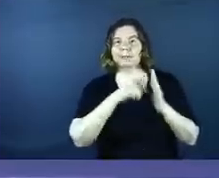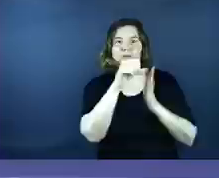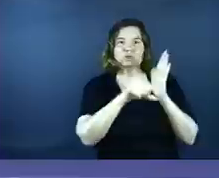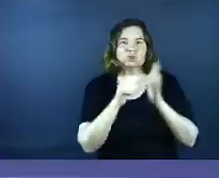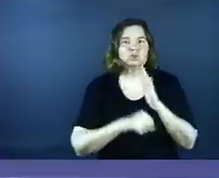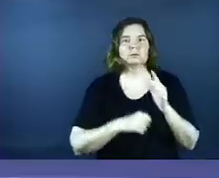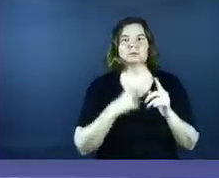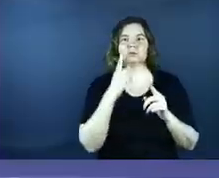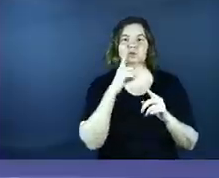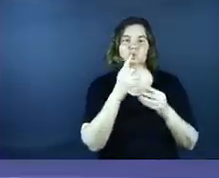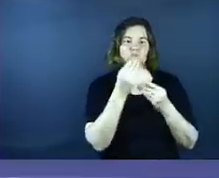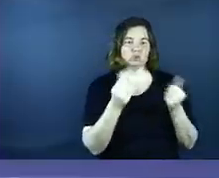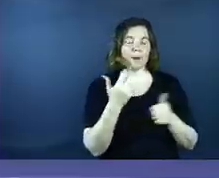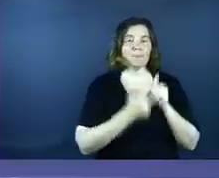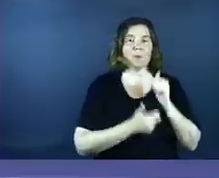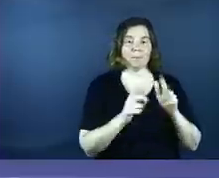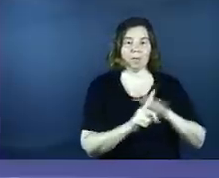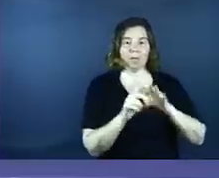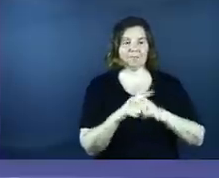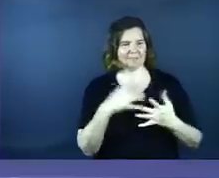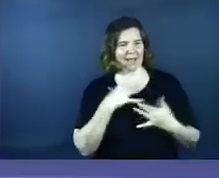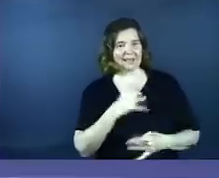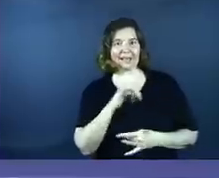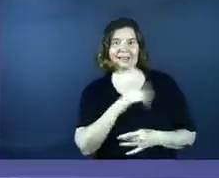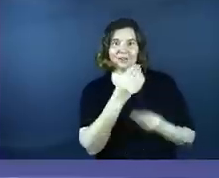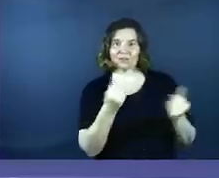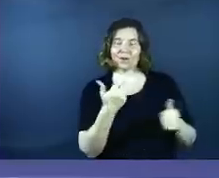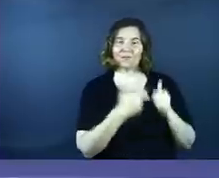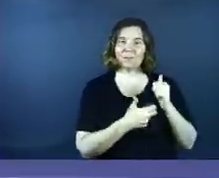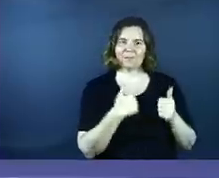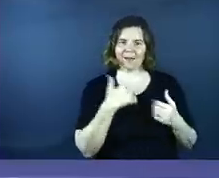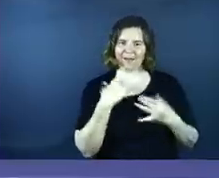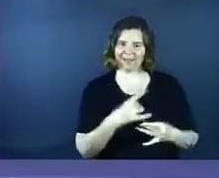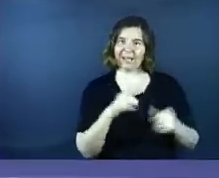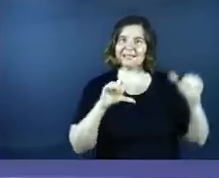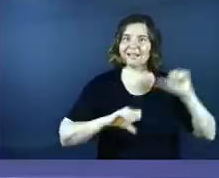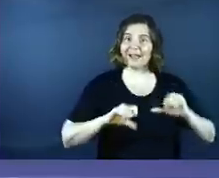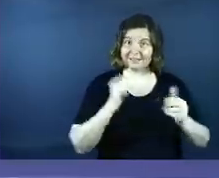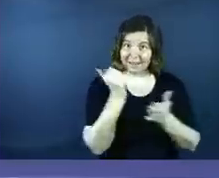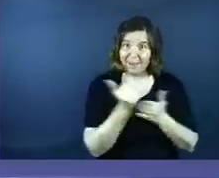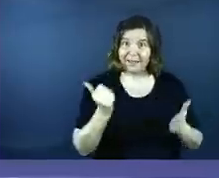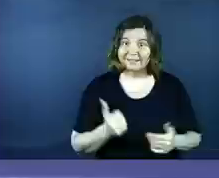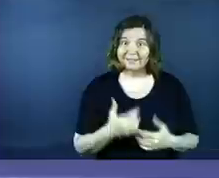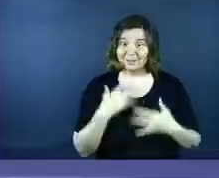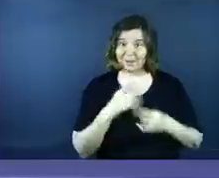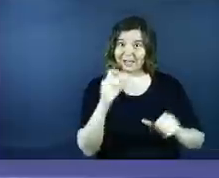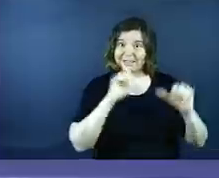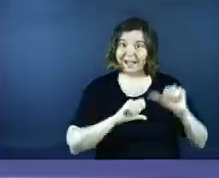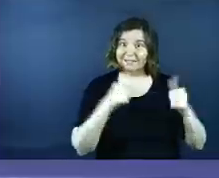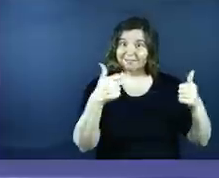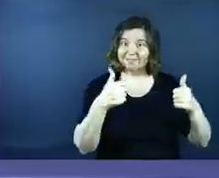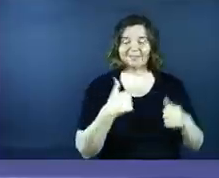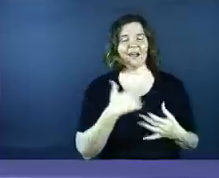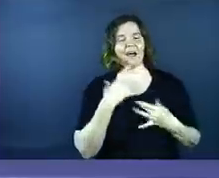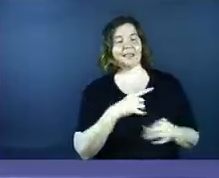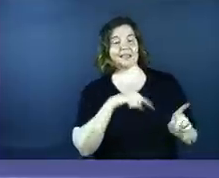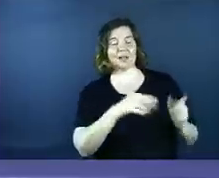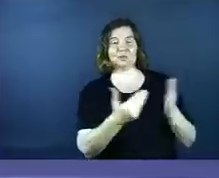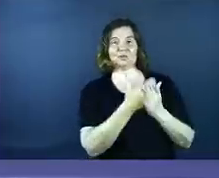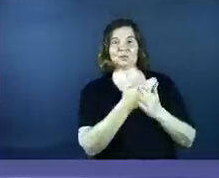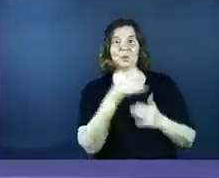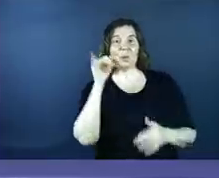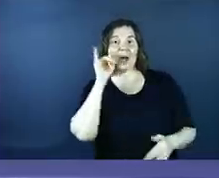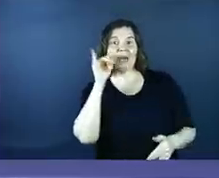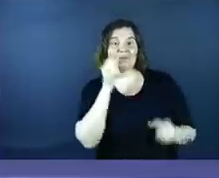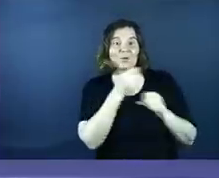surgeries in order to solve problems. I like the fact that they're solving problems. I like science. Amen? You like science. I like the fact that there's a new